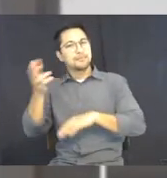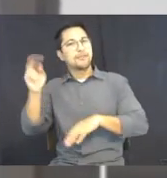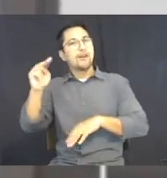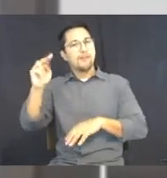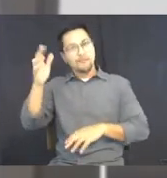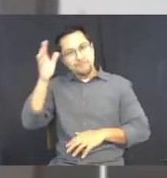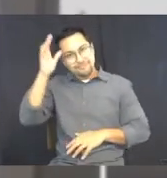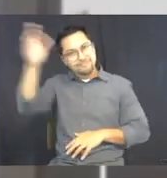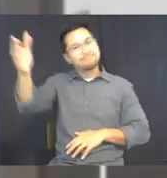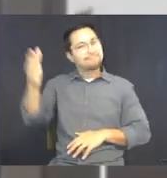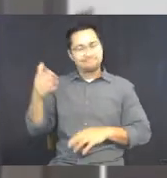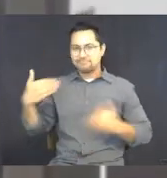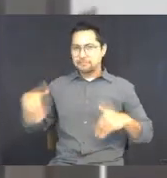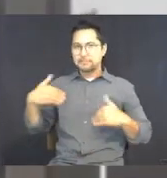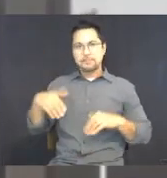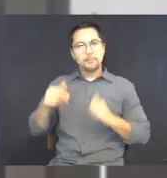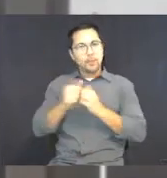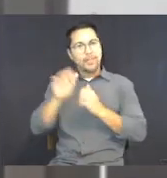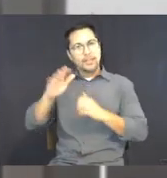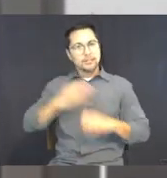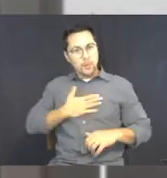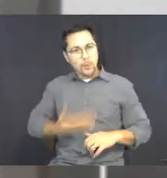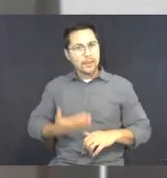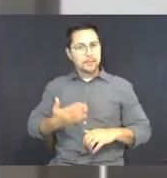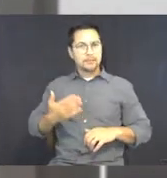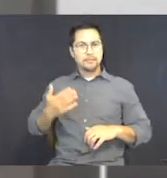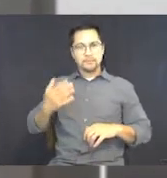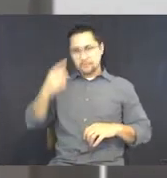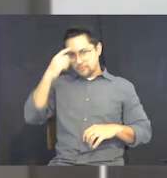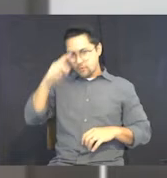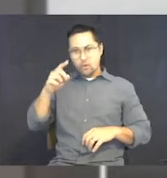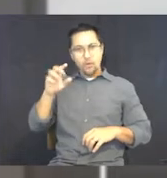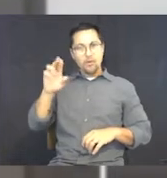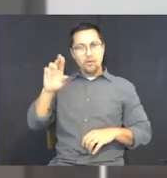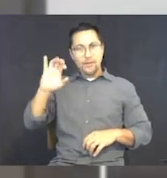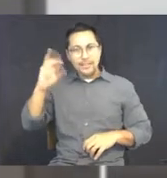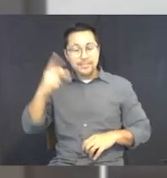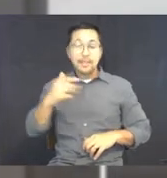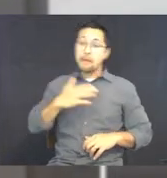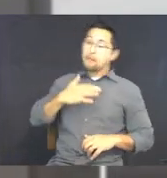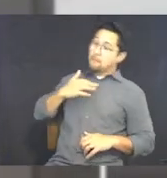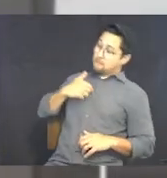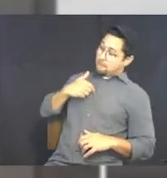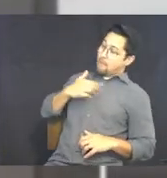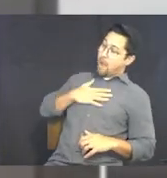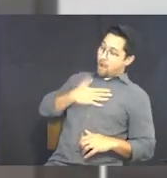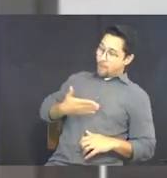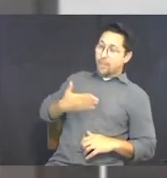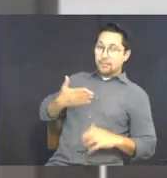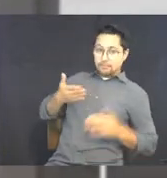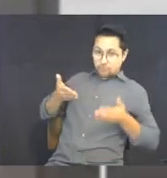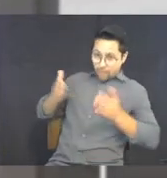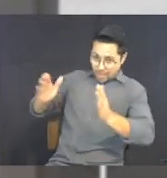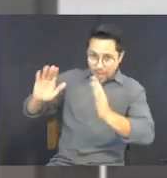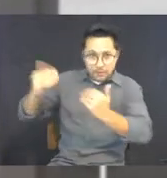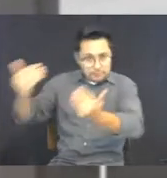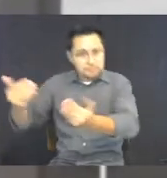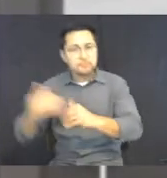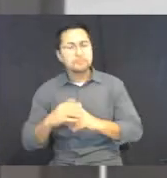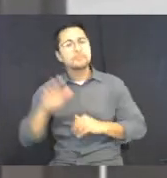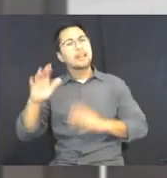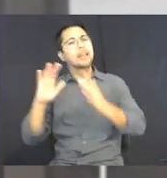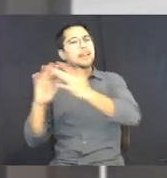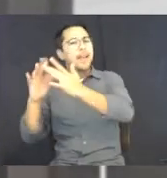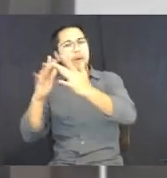Graham County at the EMS base. And the people love him, and he does a great job. And I think about how if I had